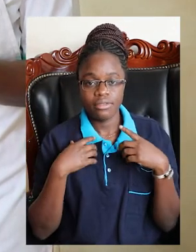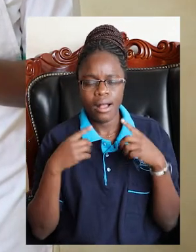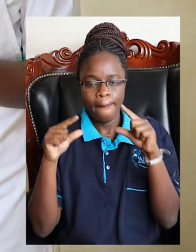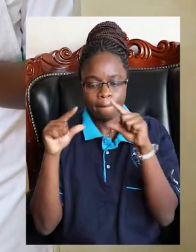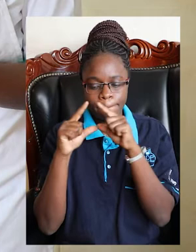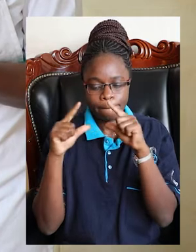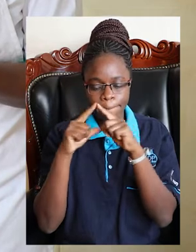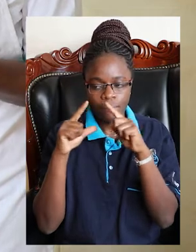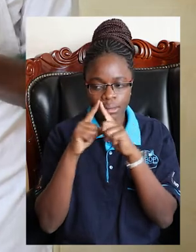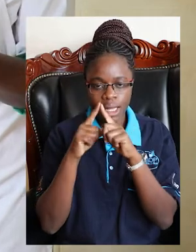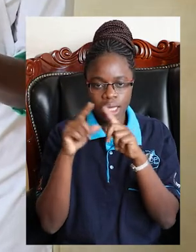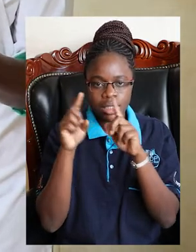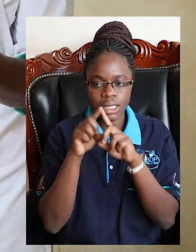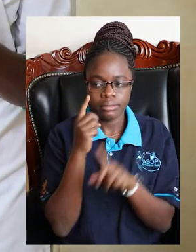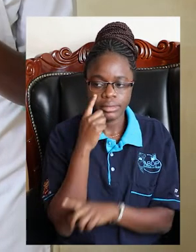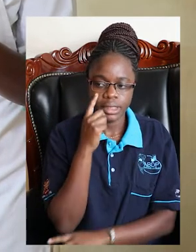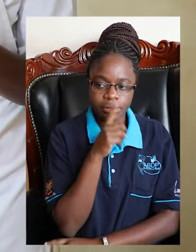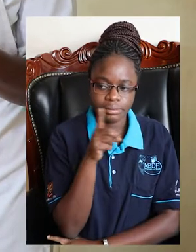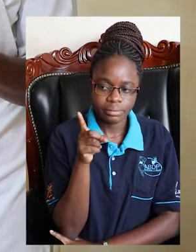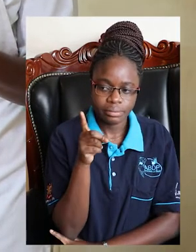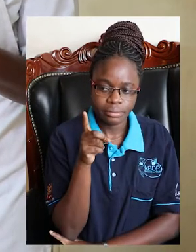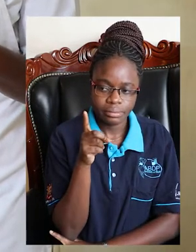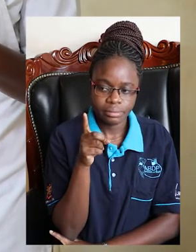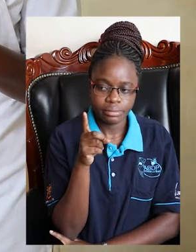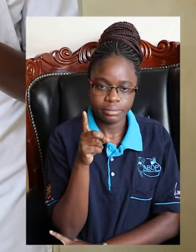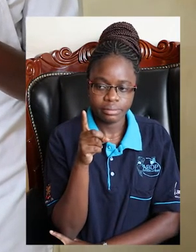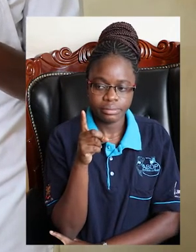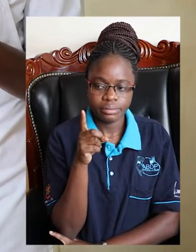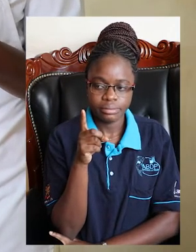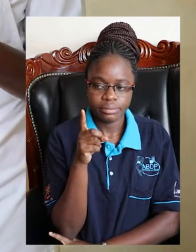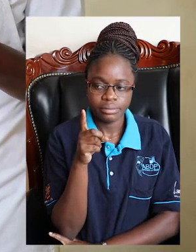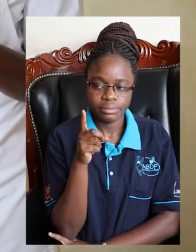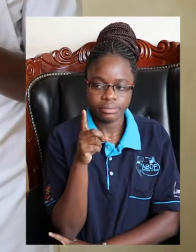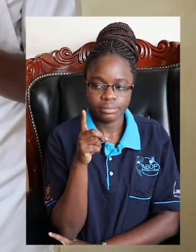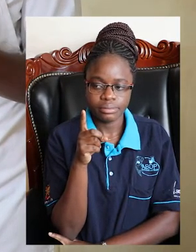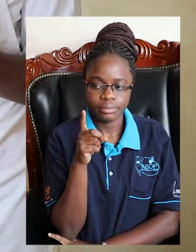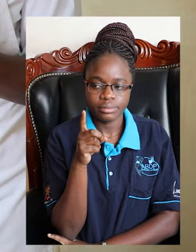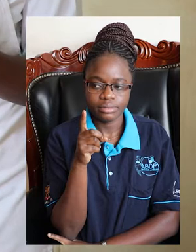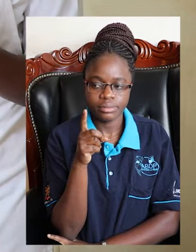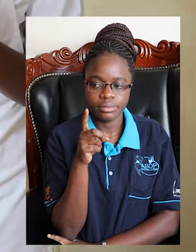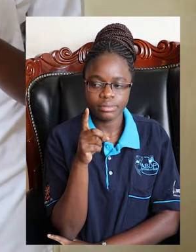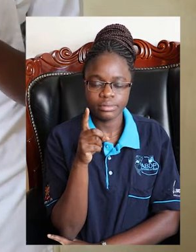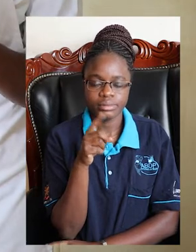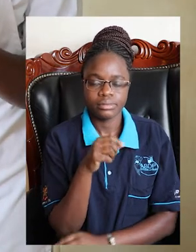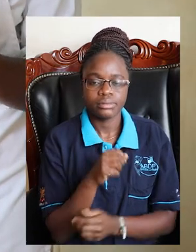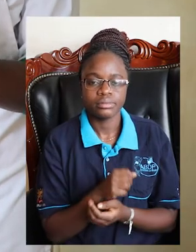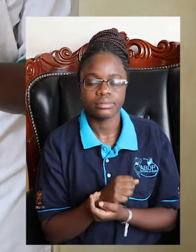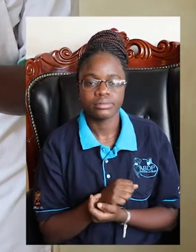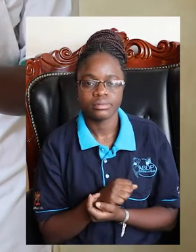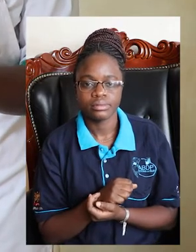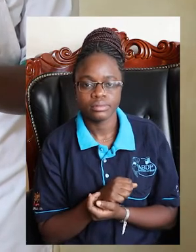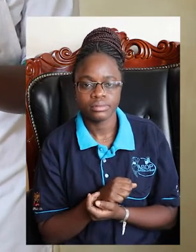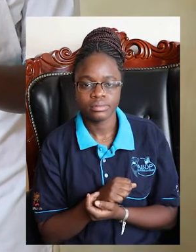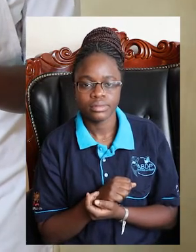is how you make pockets. You need these pockets. You seal them. You shall make a paste for sealing. After sealing, you put